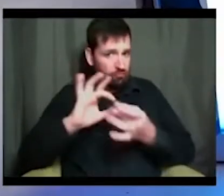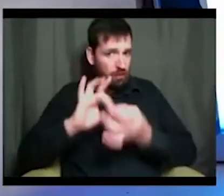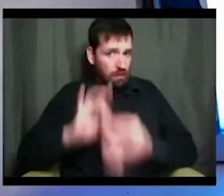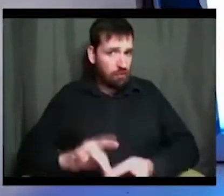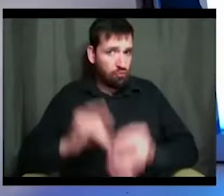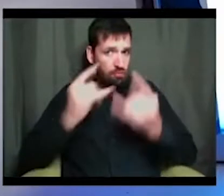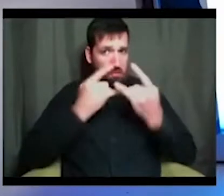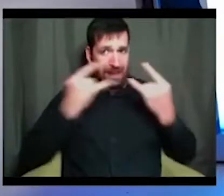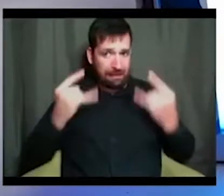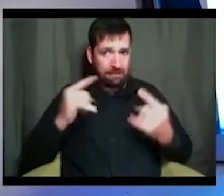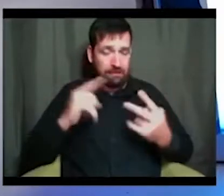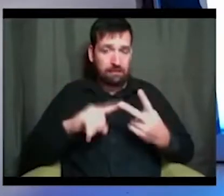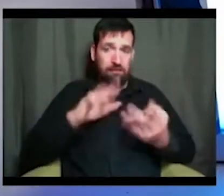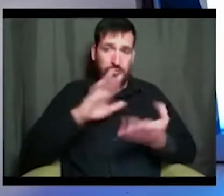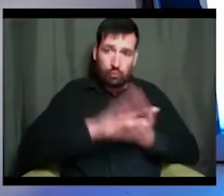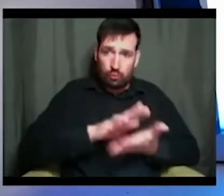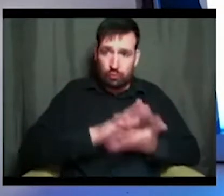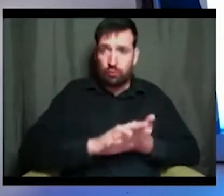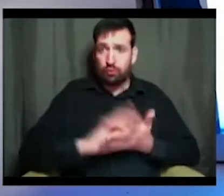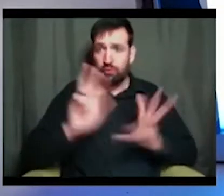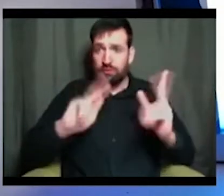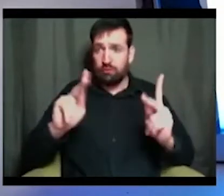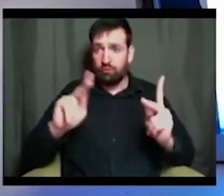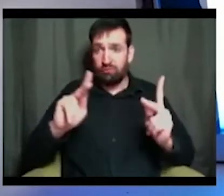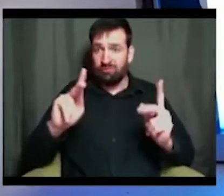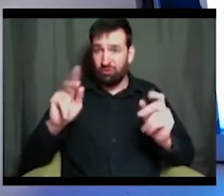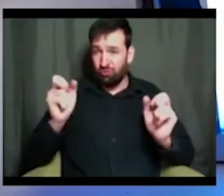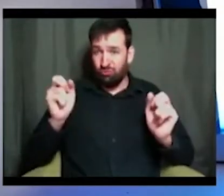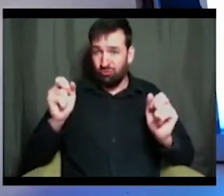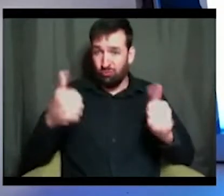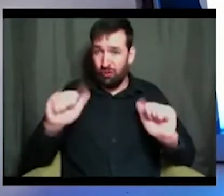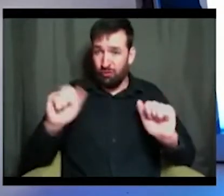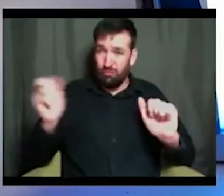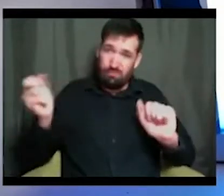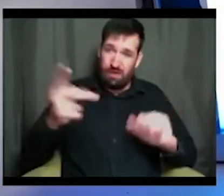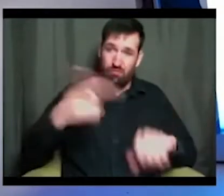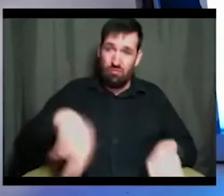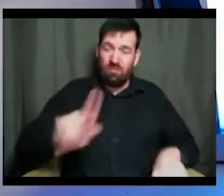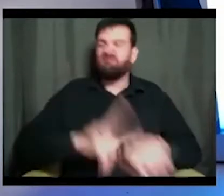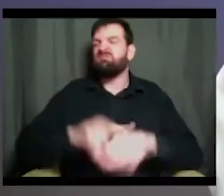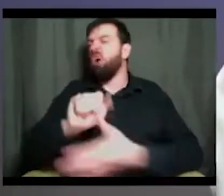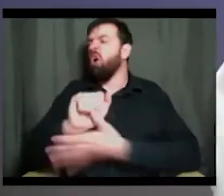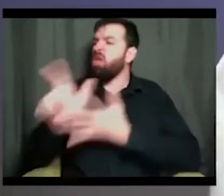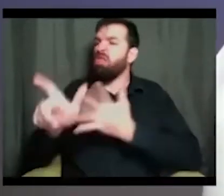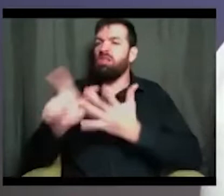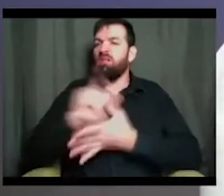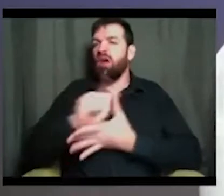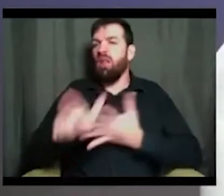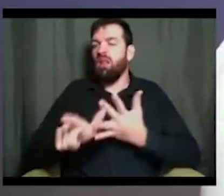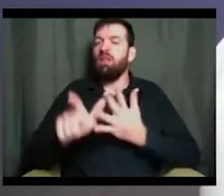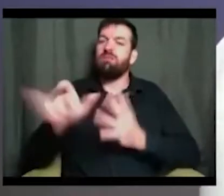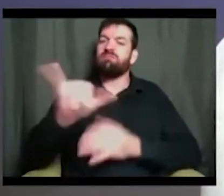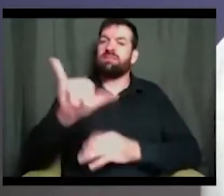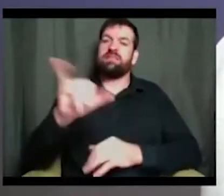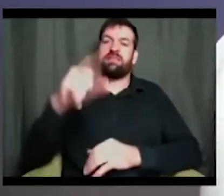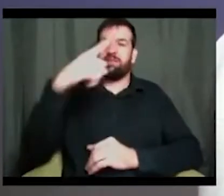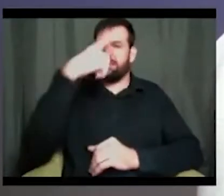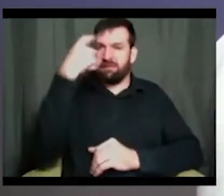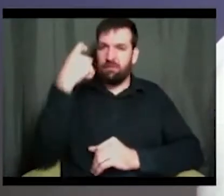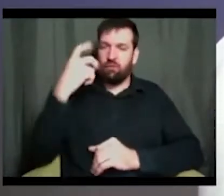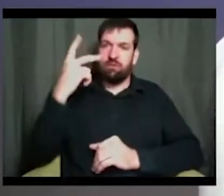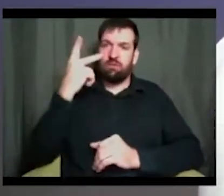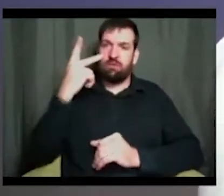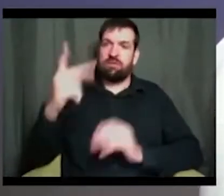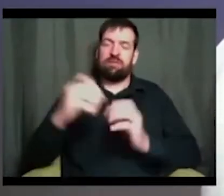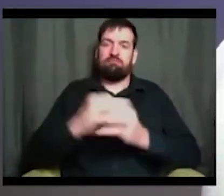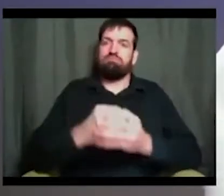schools, Sure. people just kind of trying to get back to life? Yeah, I think it's all. I think it's definitely all of them. Just like in the summer, we saw these tremendous outbreaks of RSV